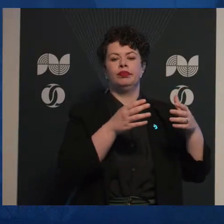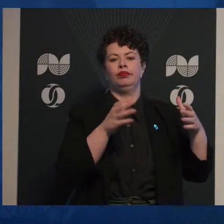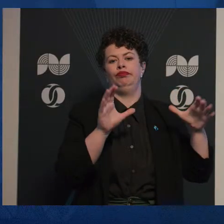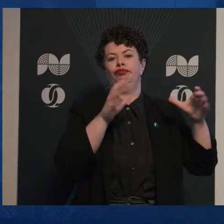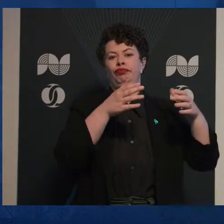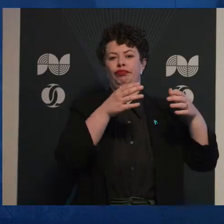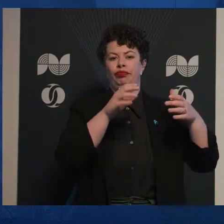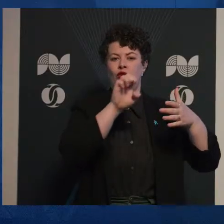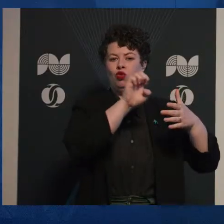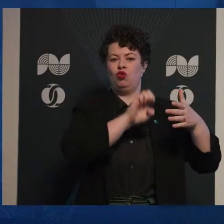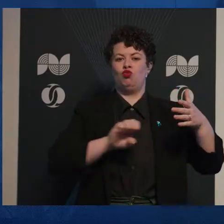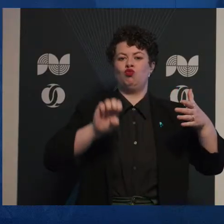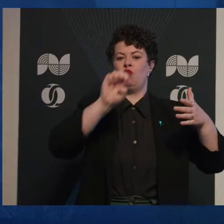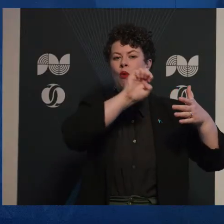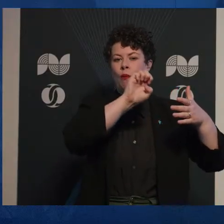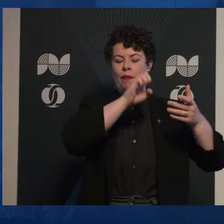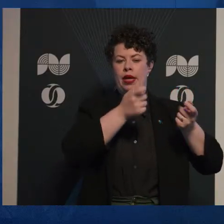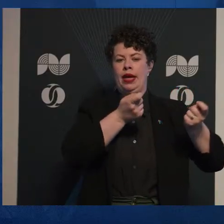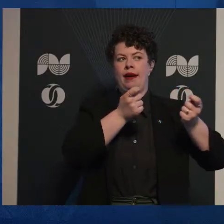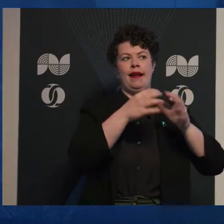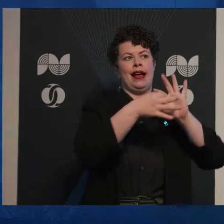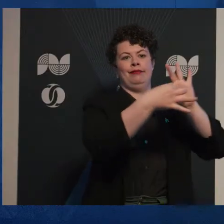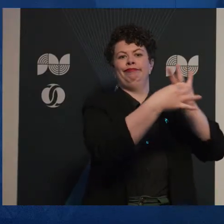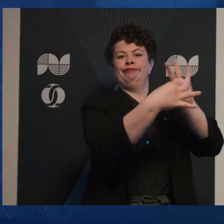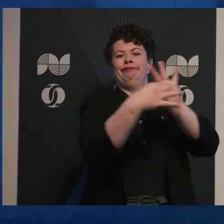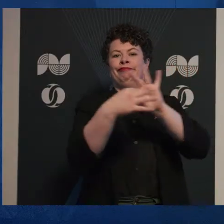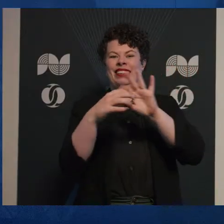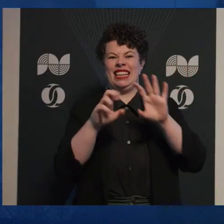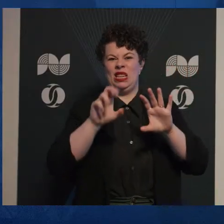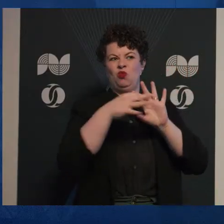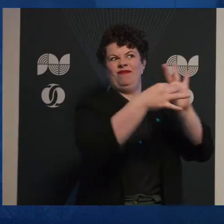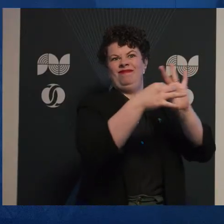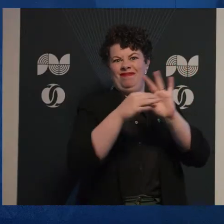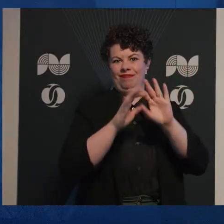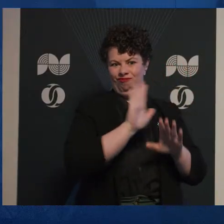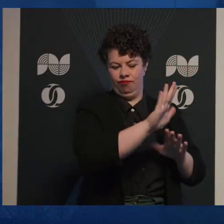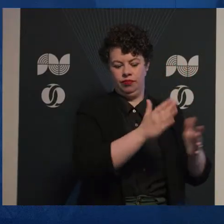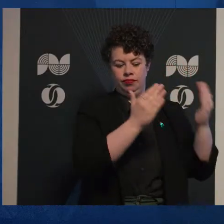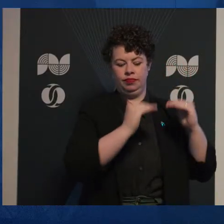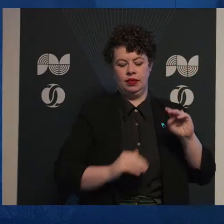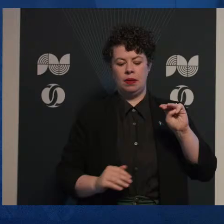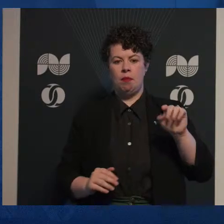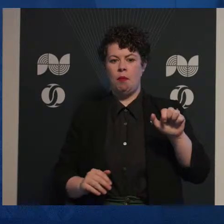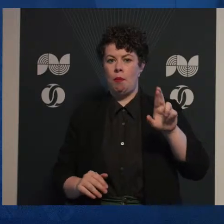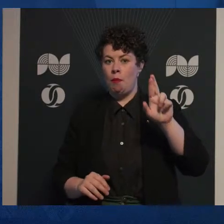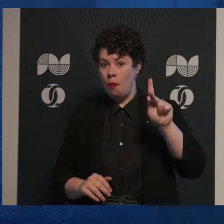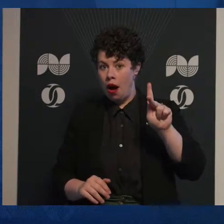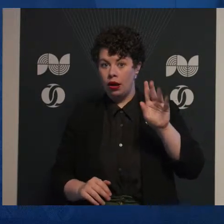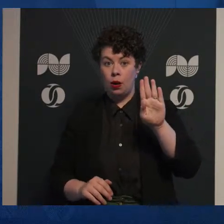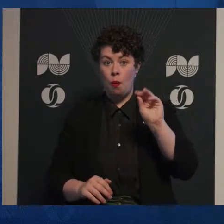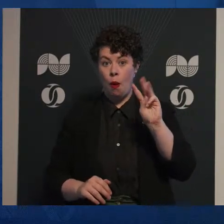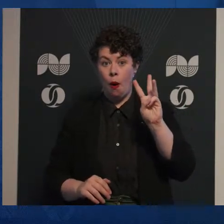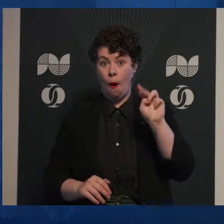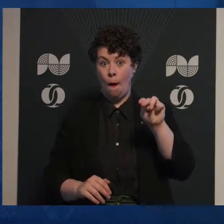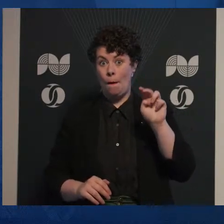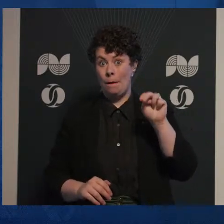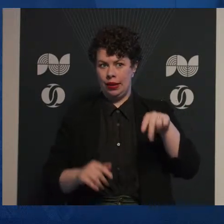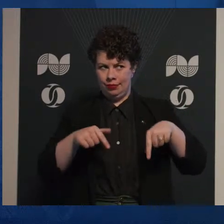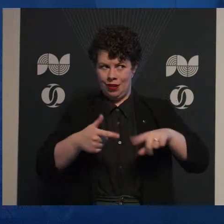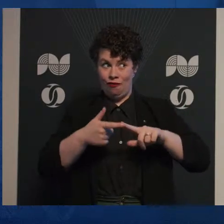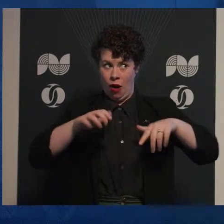and Mark from the EBRD. And Mark Bowman, you are, I guess, our host in a sense, so thank you for having us, since this is